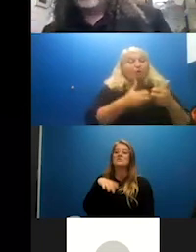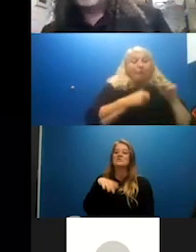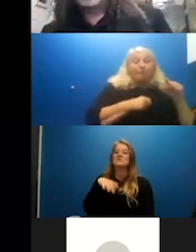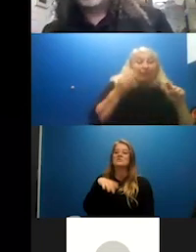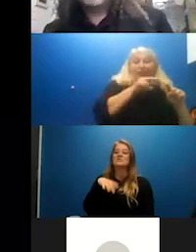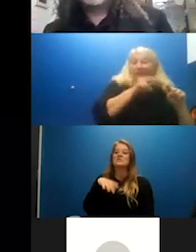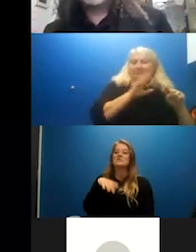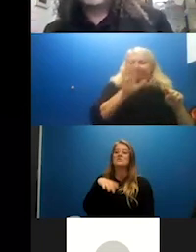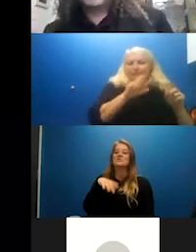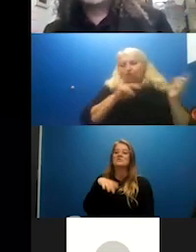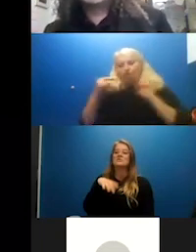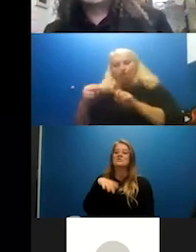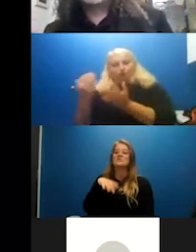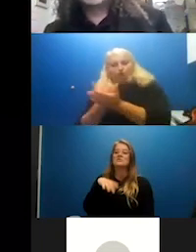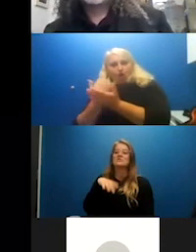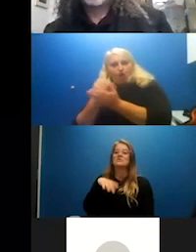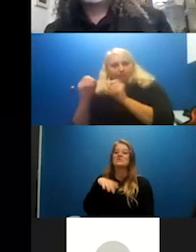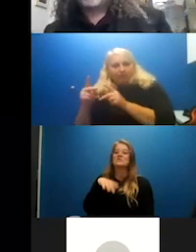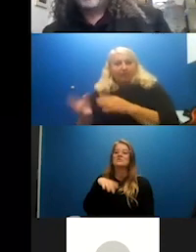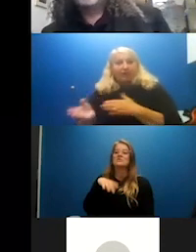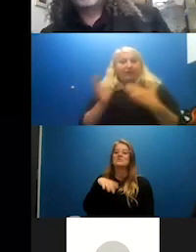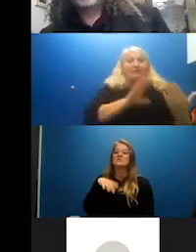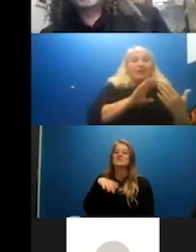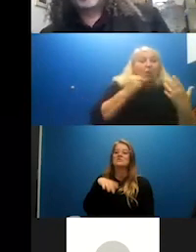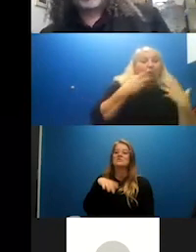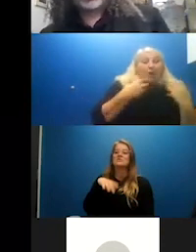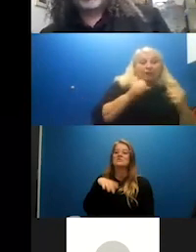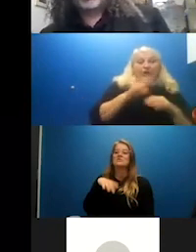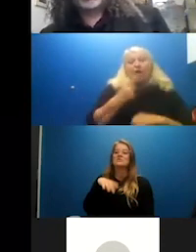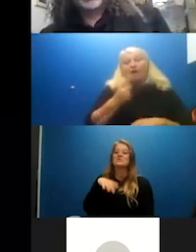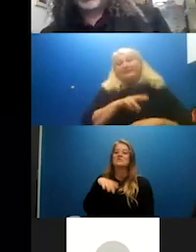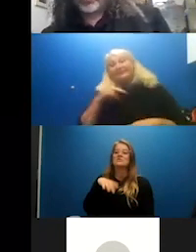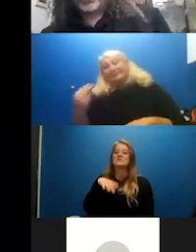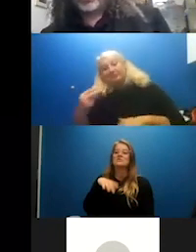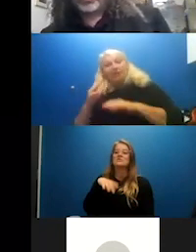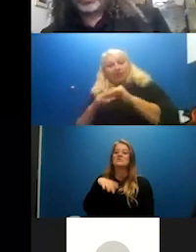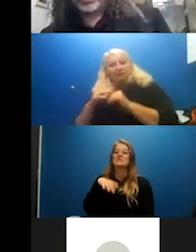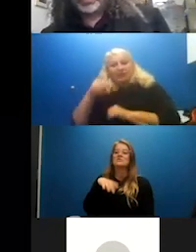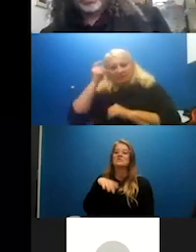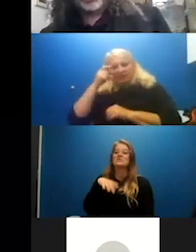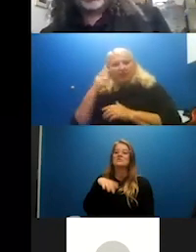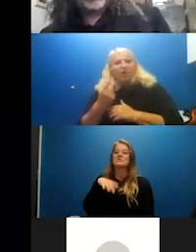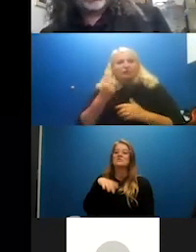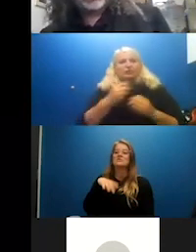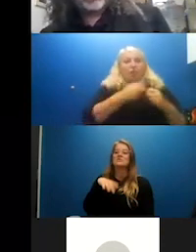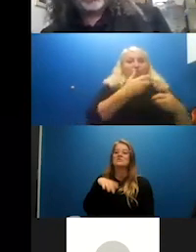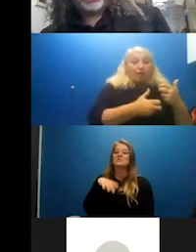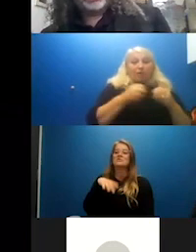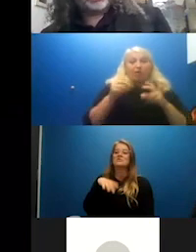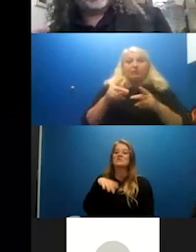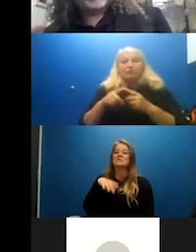and resources should be based on wellness opportunities. And there are always more wellness opportunity resources than problem resources. In a community, there